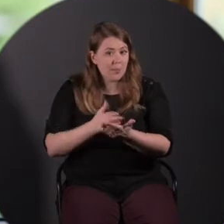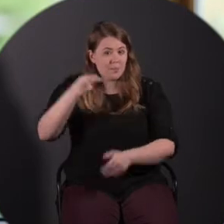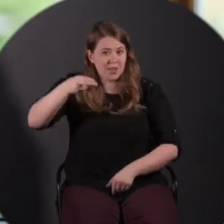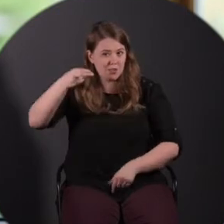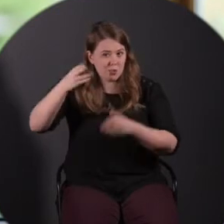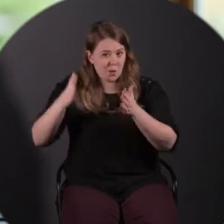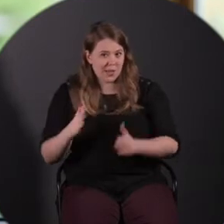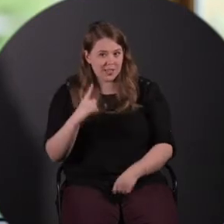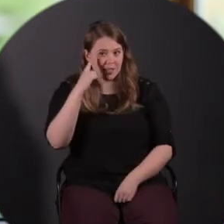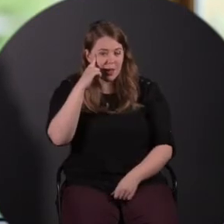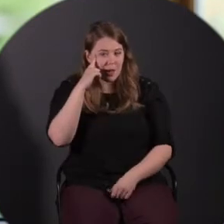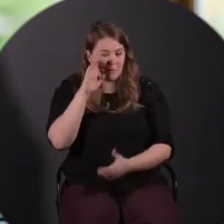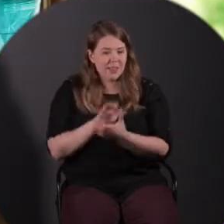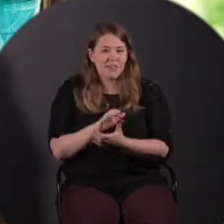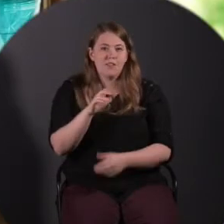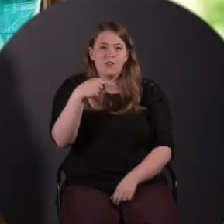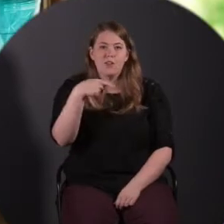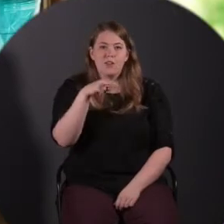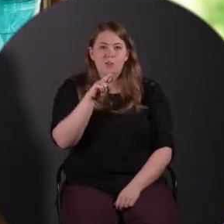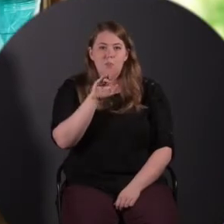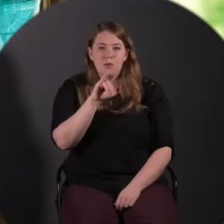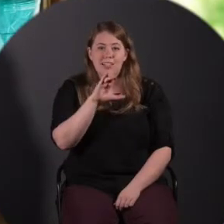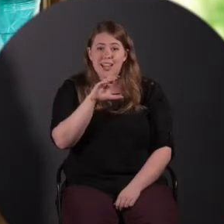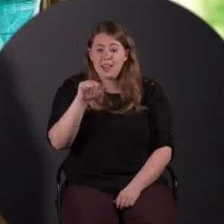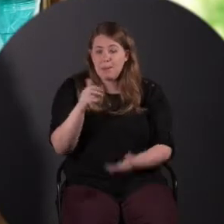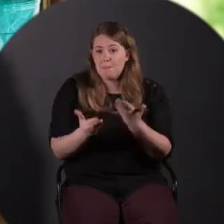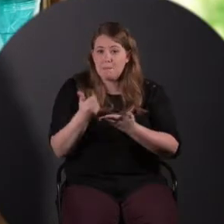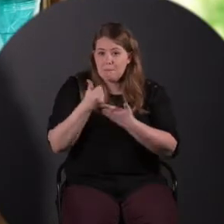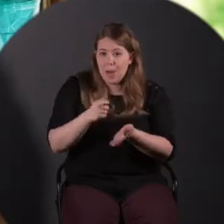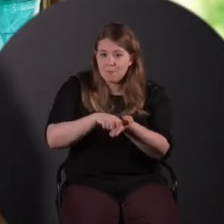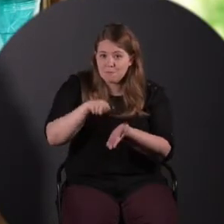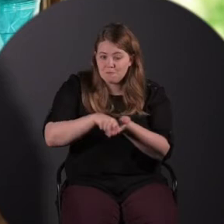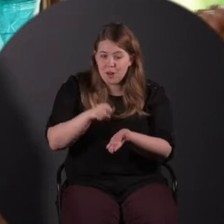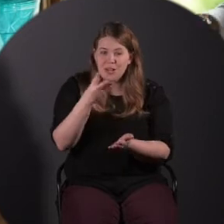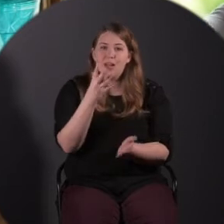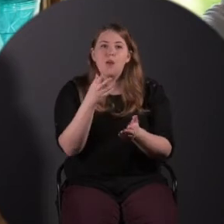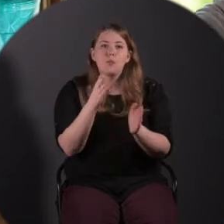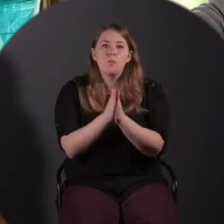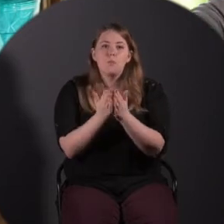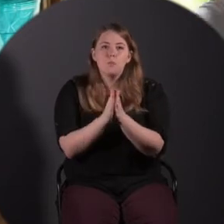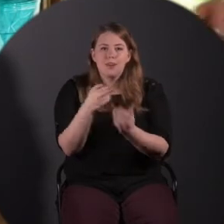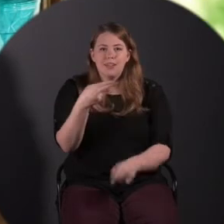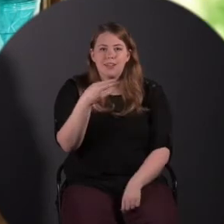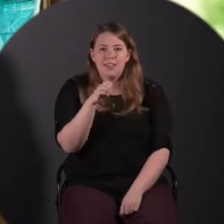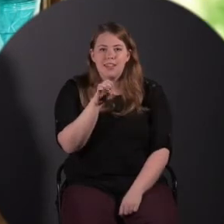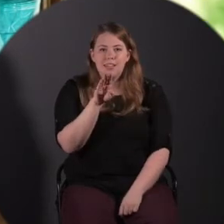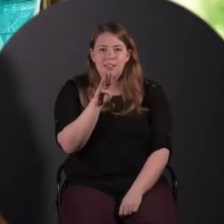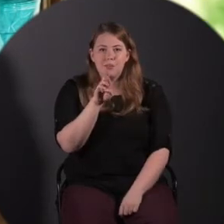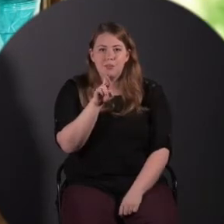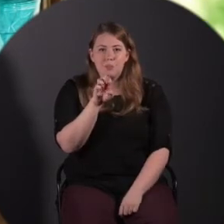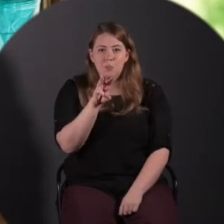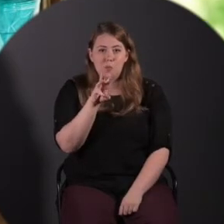may have helped author the book of Hebrews. Now, that's not proven fact, but some historians believe that. And in order